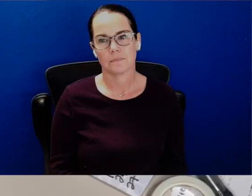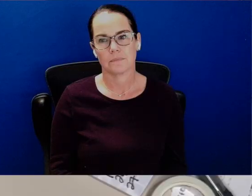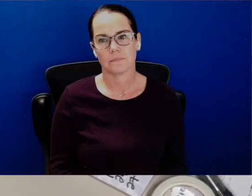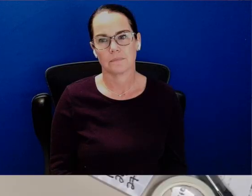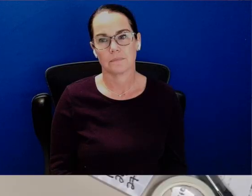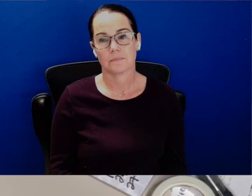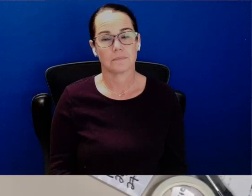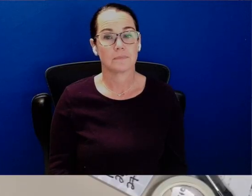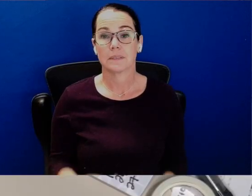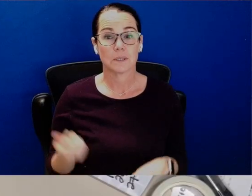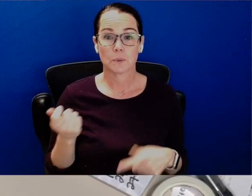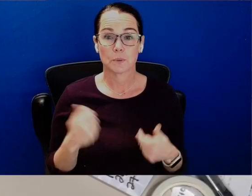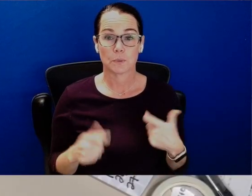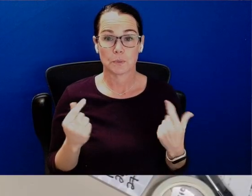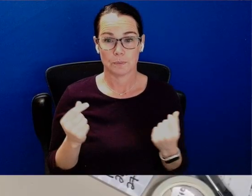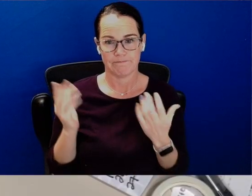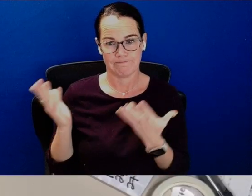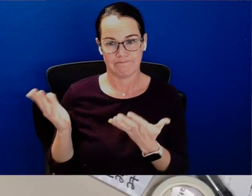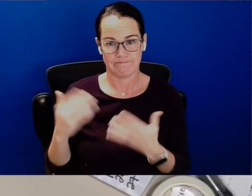So instead we're gonna do this.